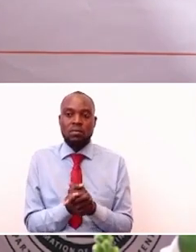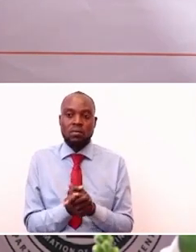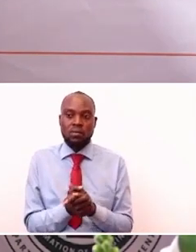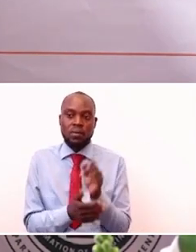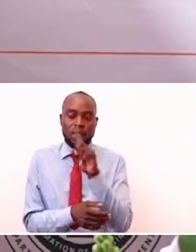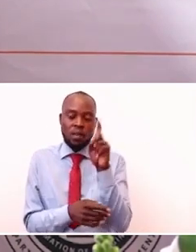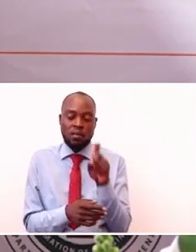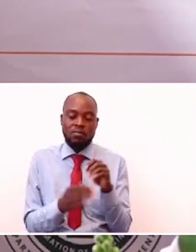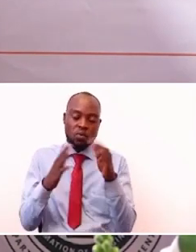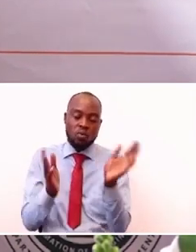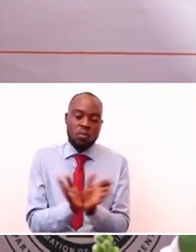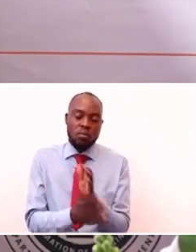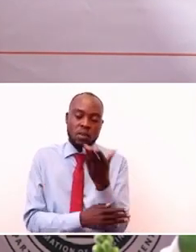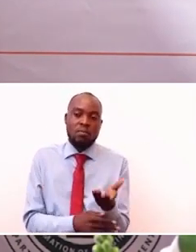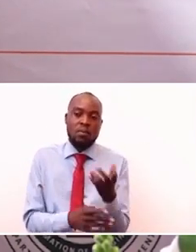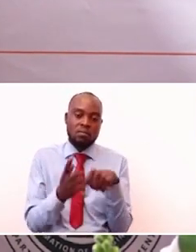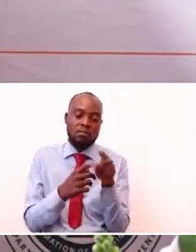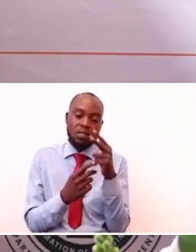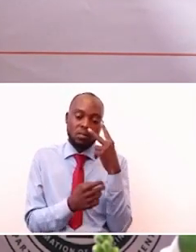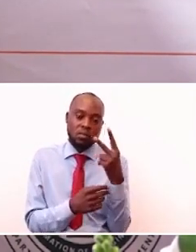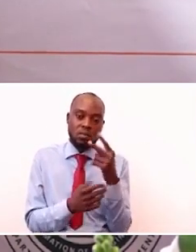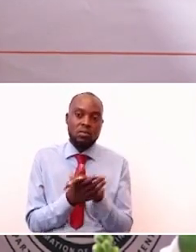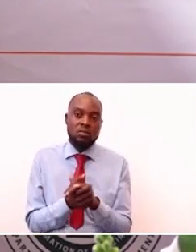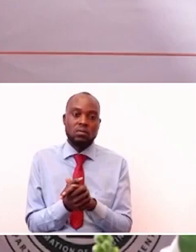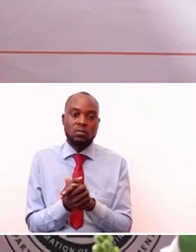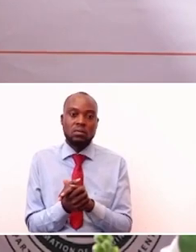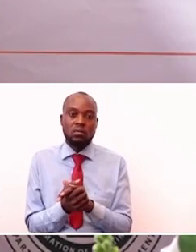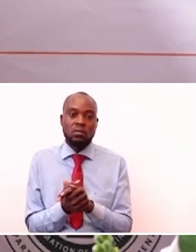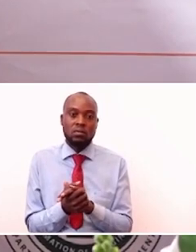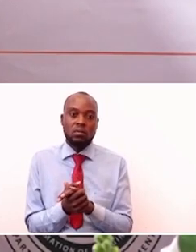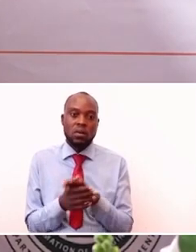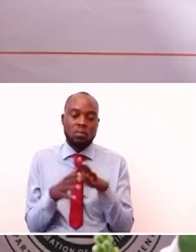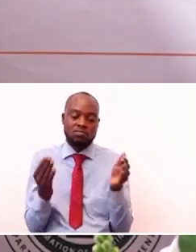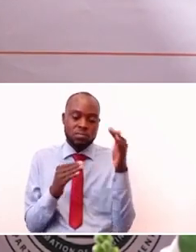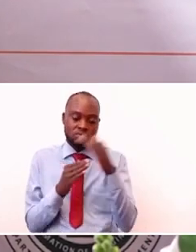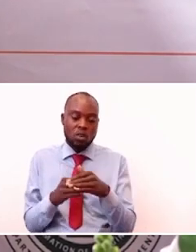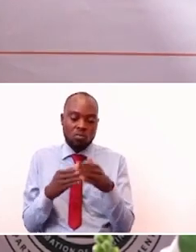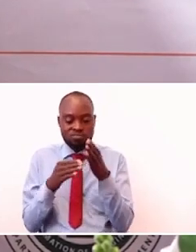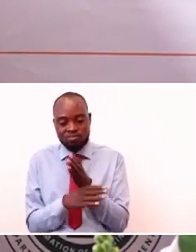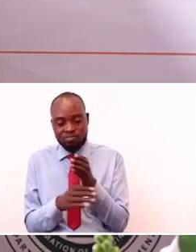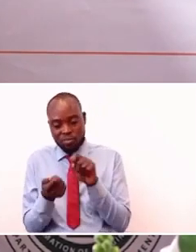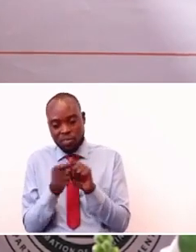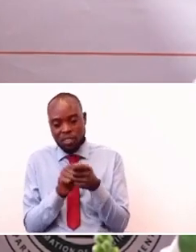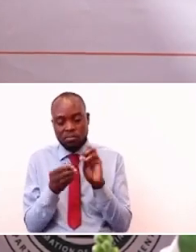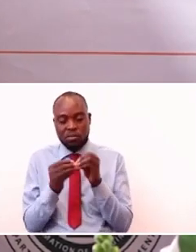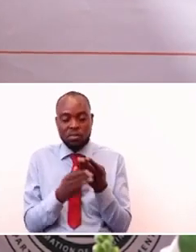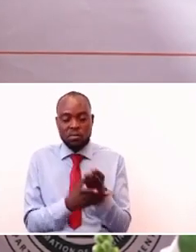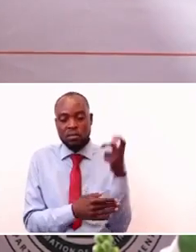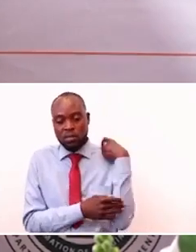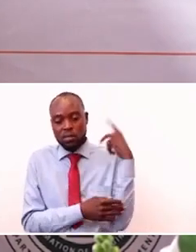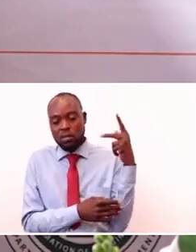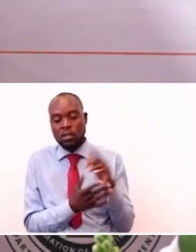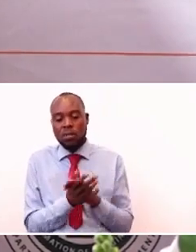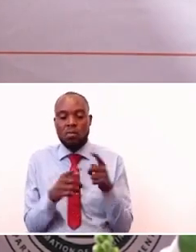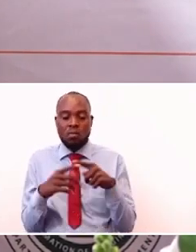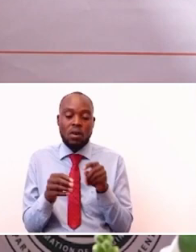was a committee that was going to look at what blockchain can be used for in Kenya. And there were proposals,